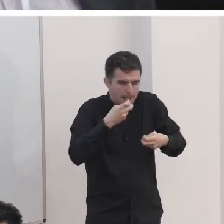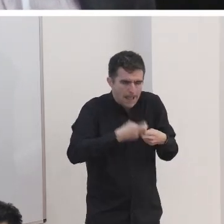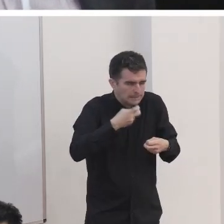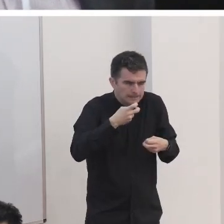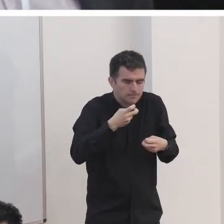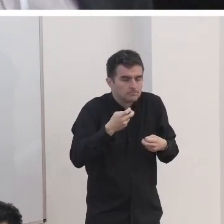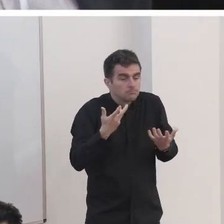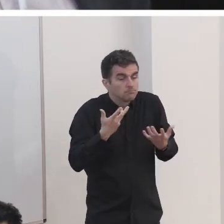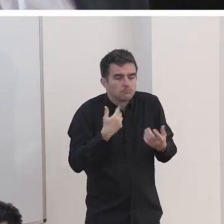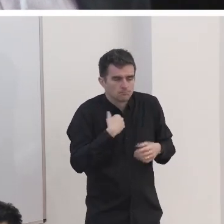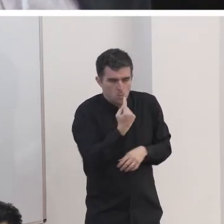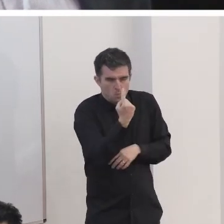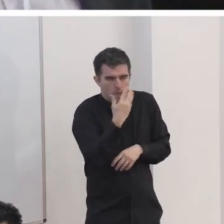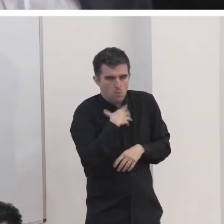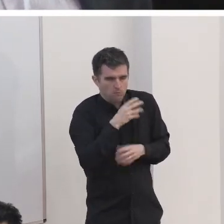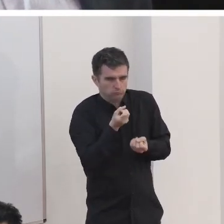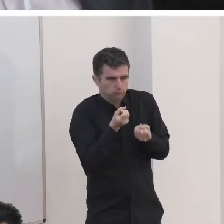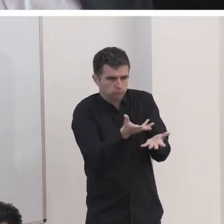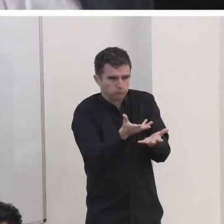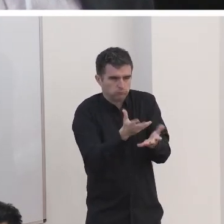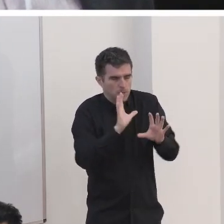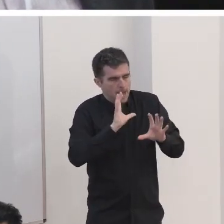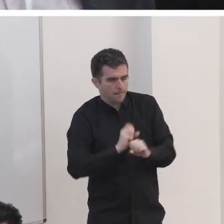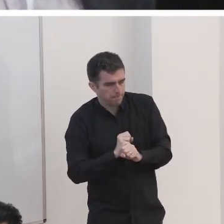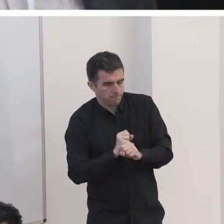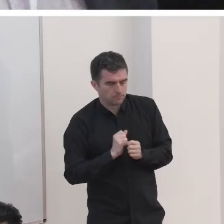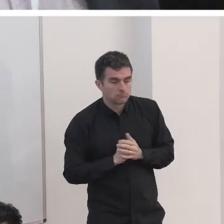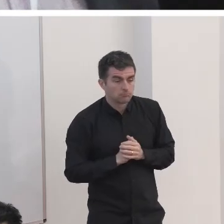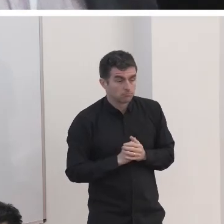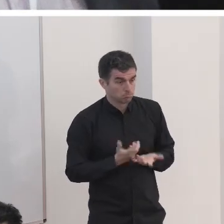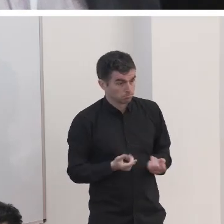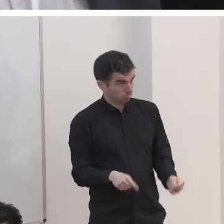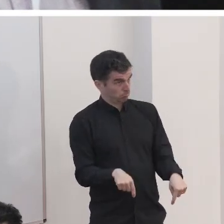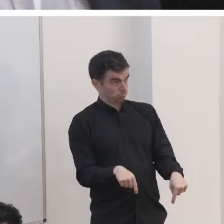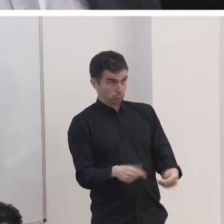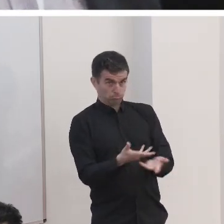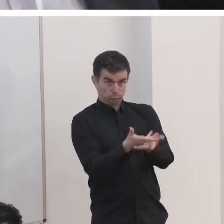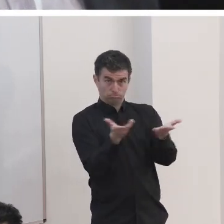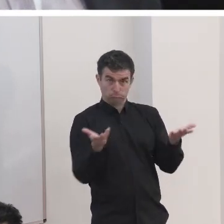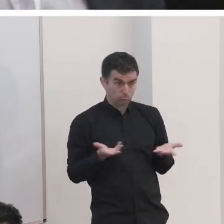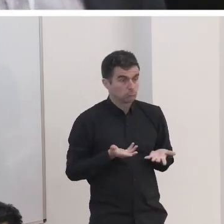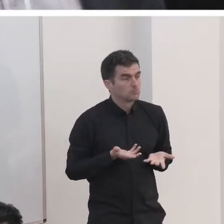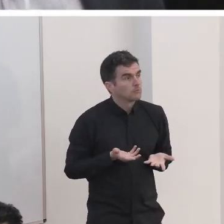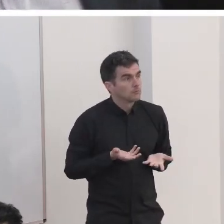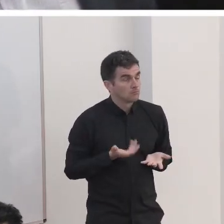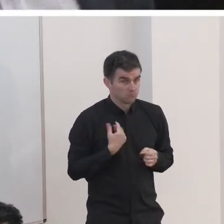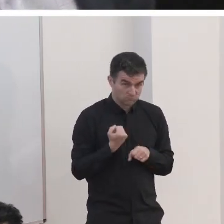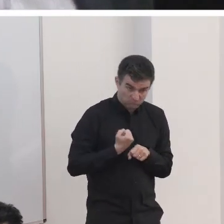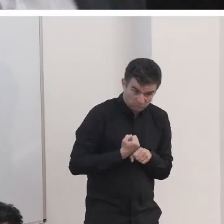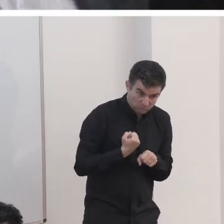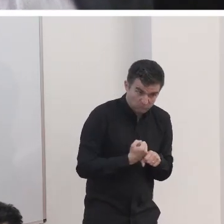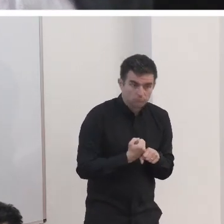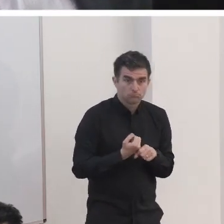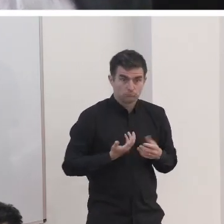2002. I think at the time the theme was disability, the age of crisis, something, and climate